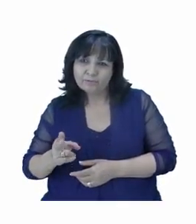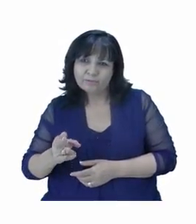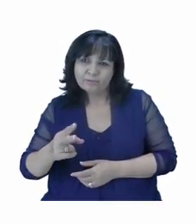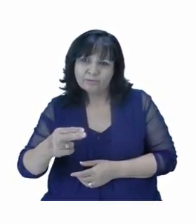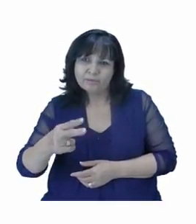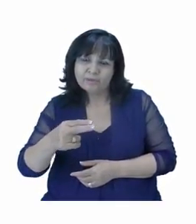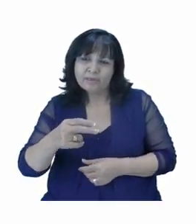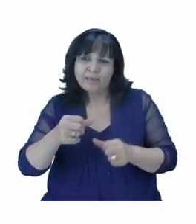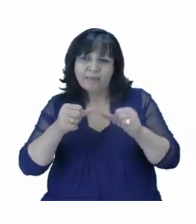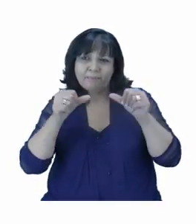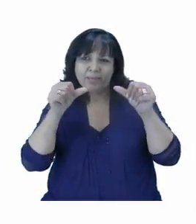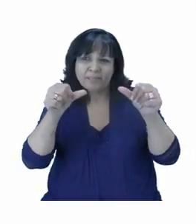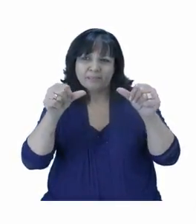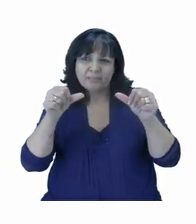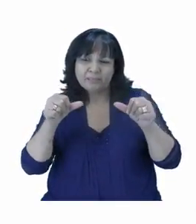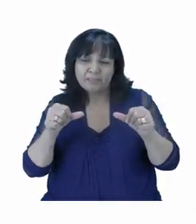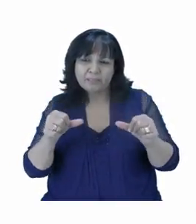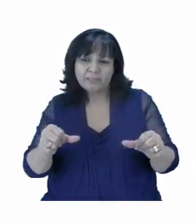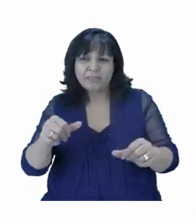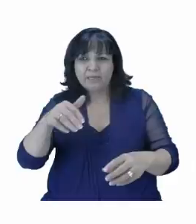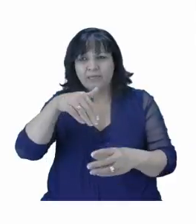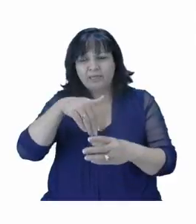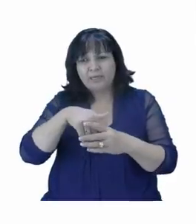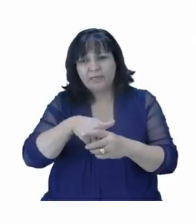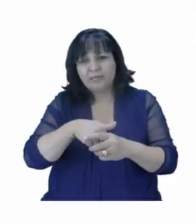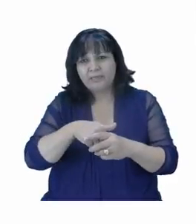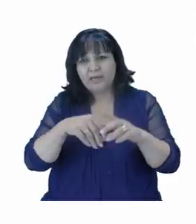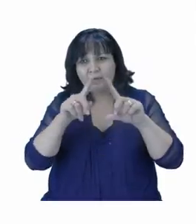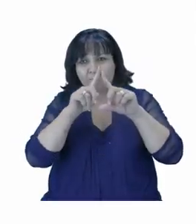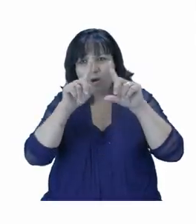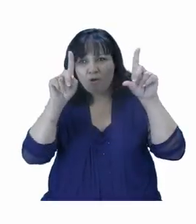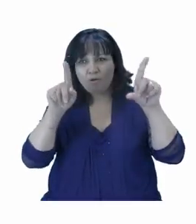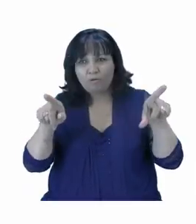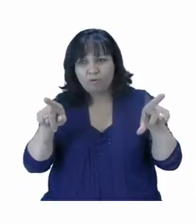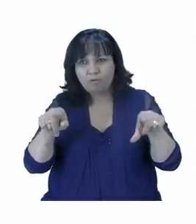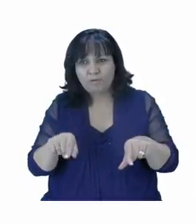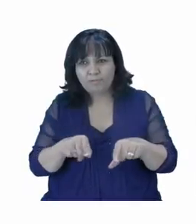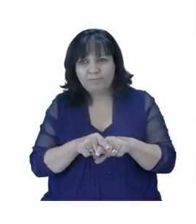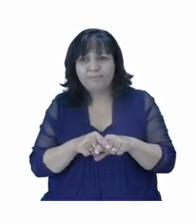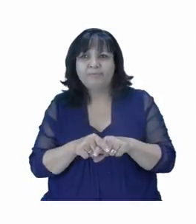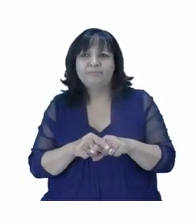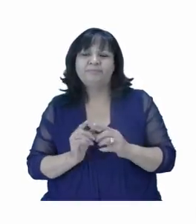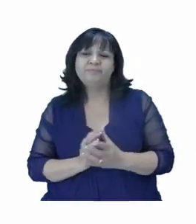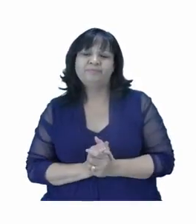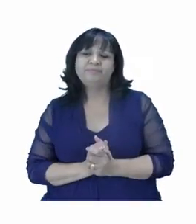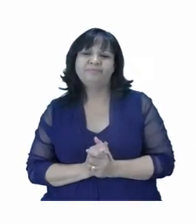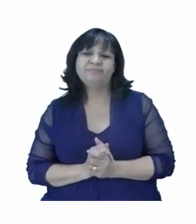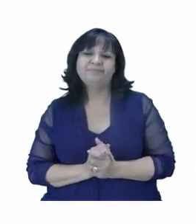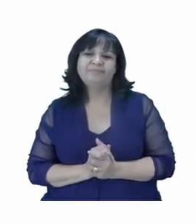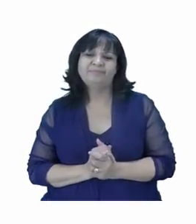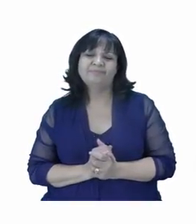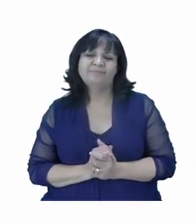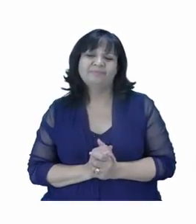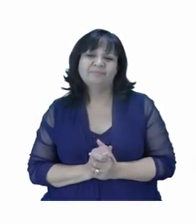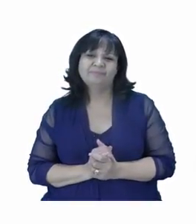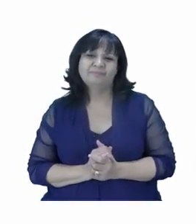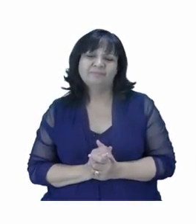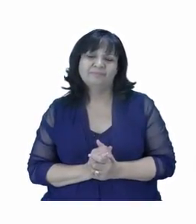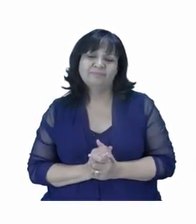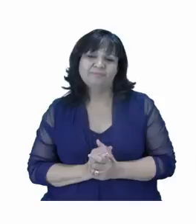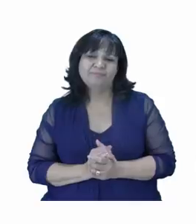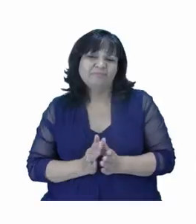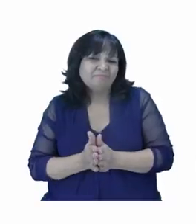paste it in the blocks. Now with that one, it's very